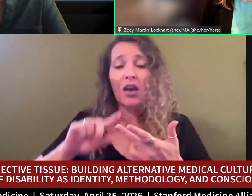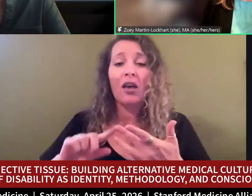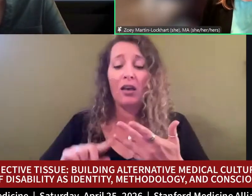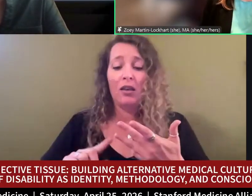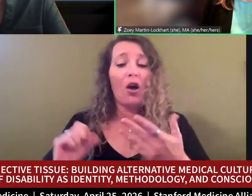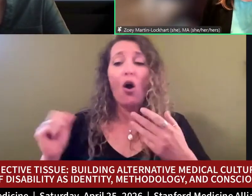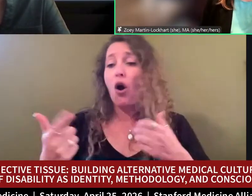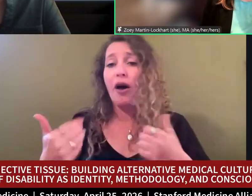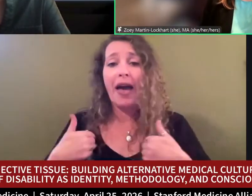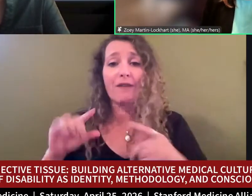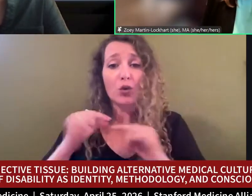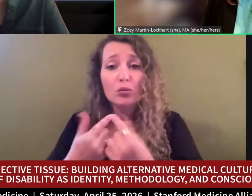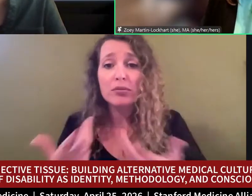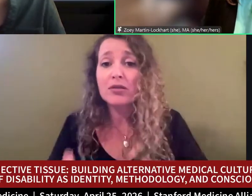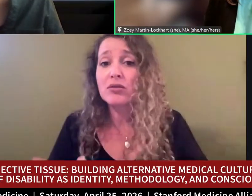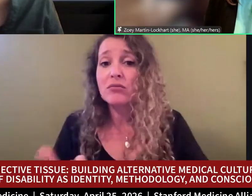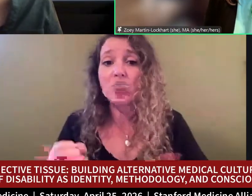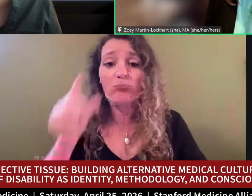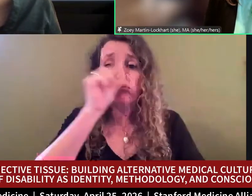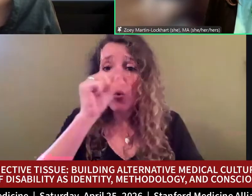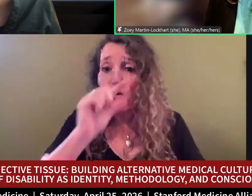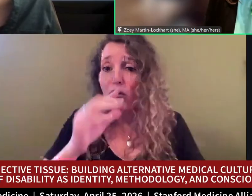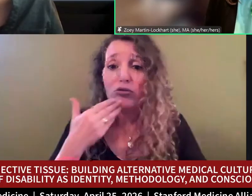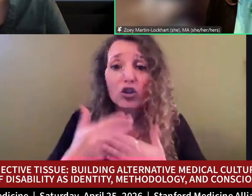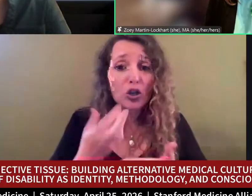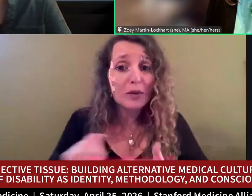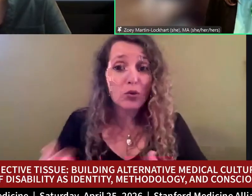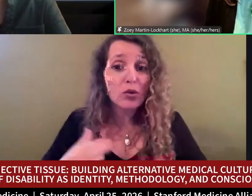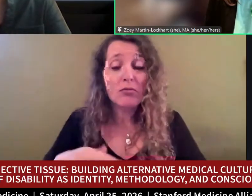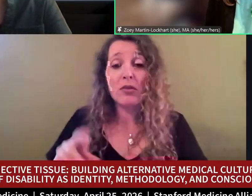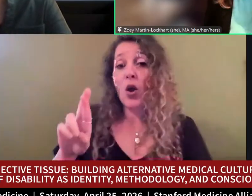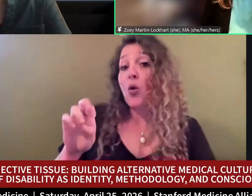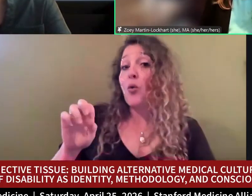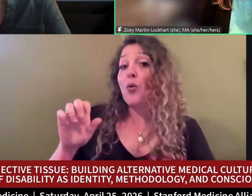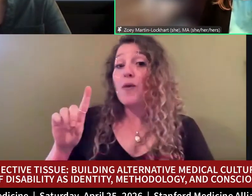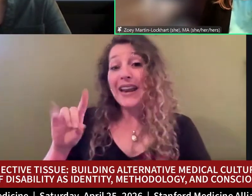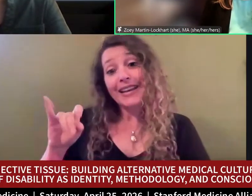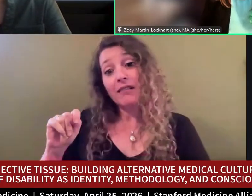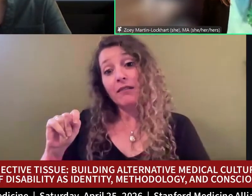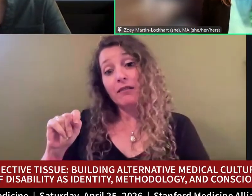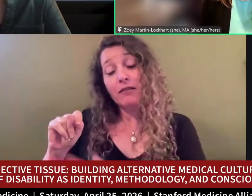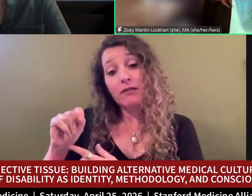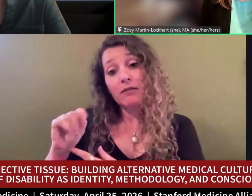groups. So Google is a really good resource. Reddit, weirdly.